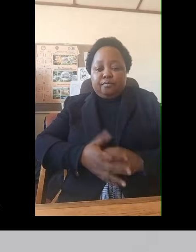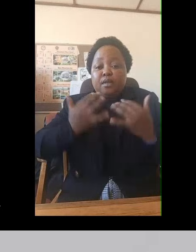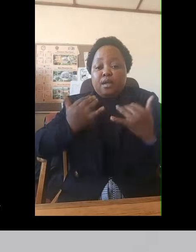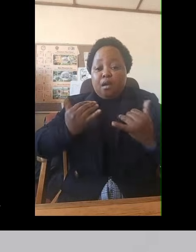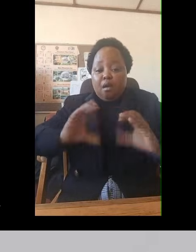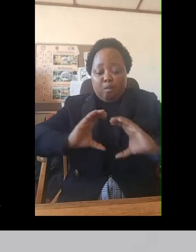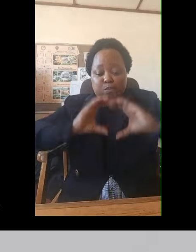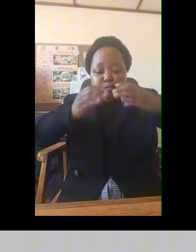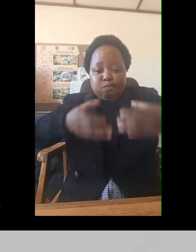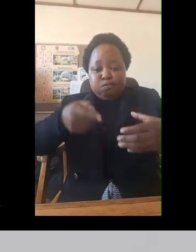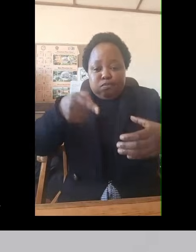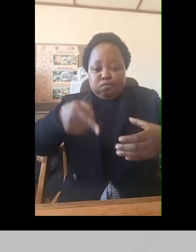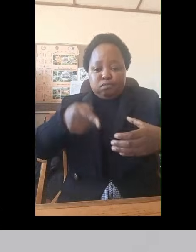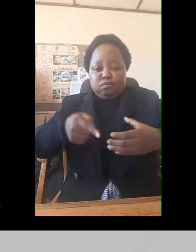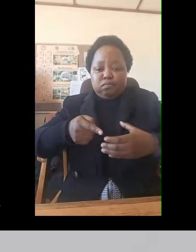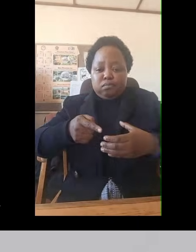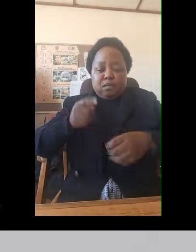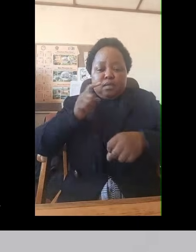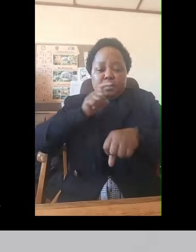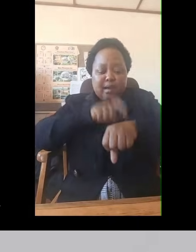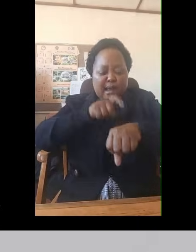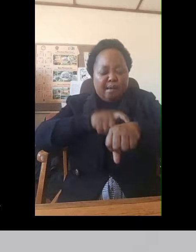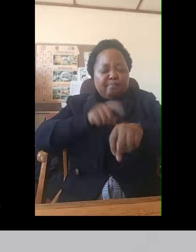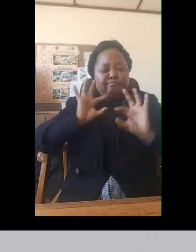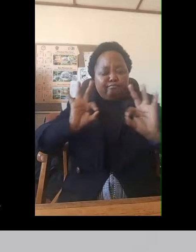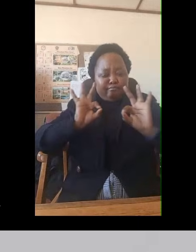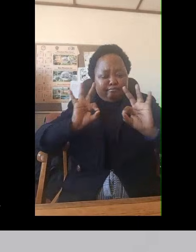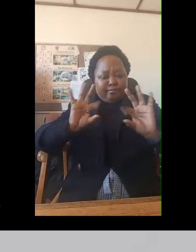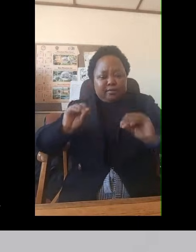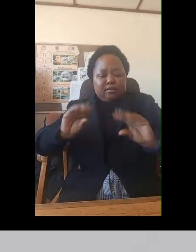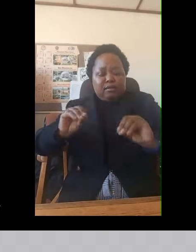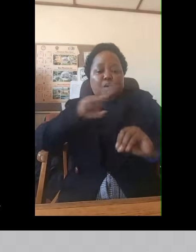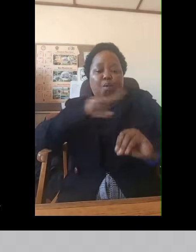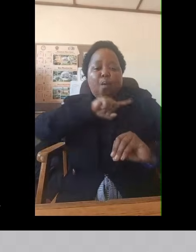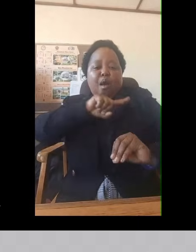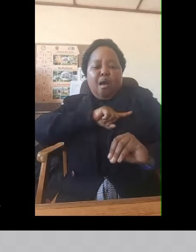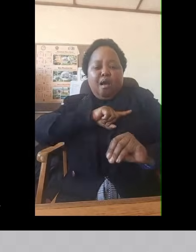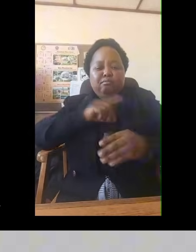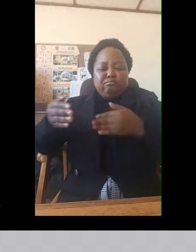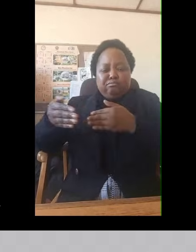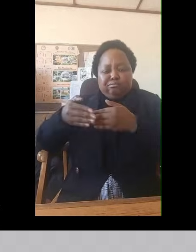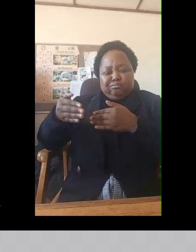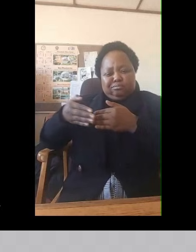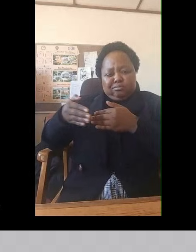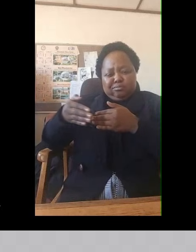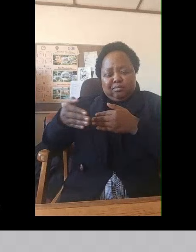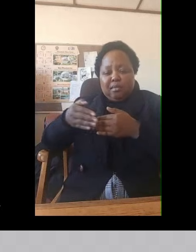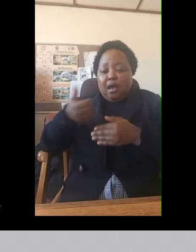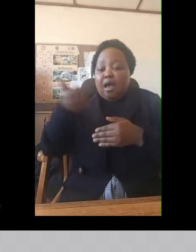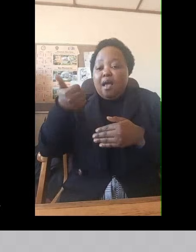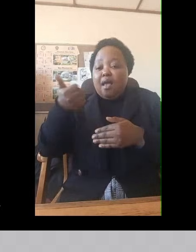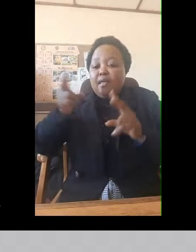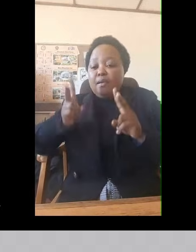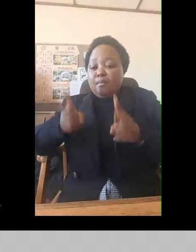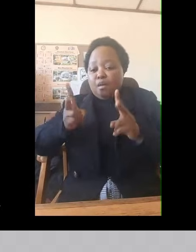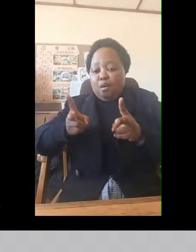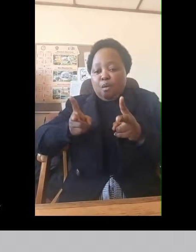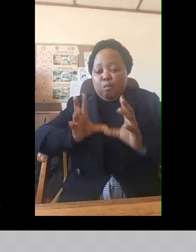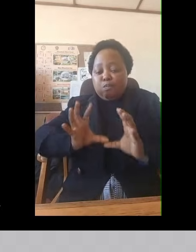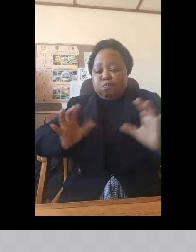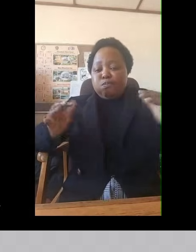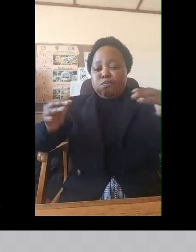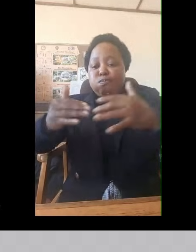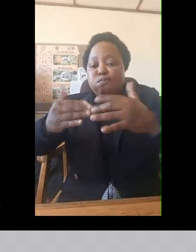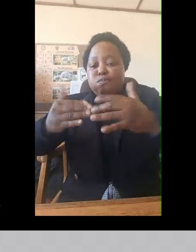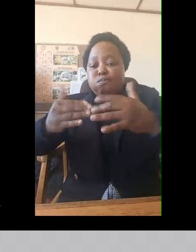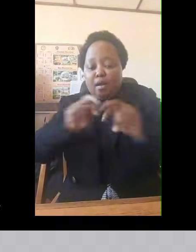an opportune time because not so long ago, some of you were gathered at the National Coordination